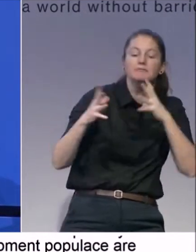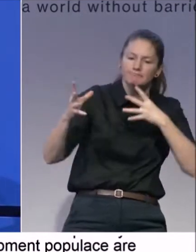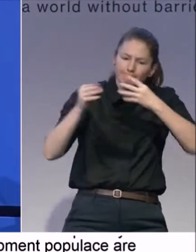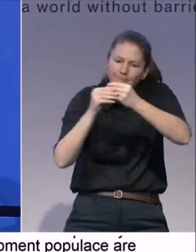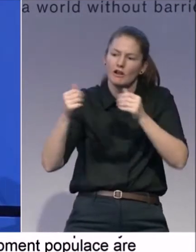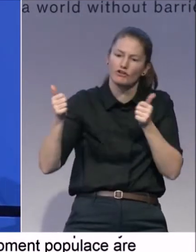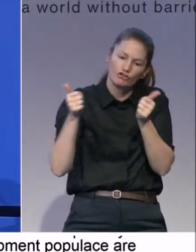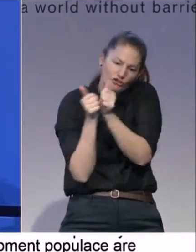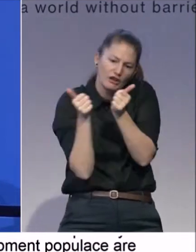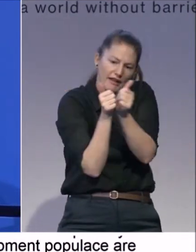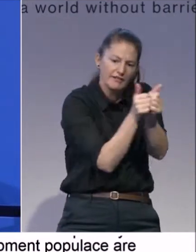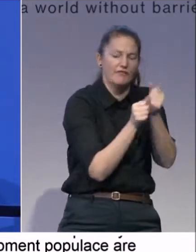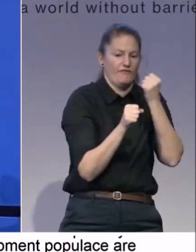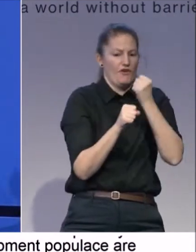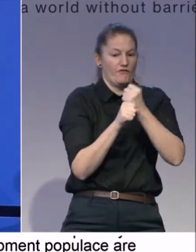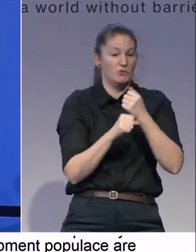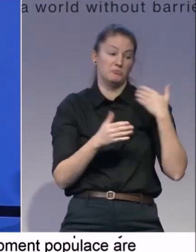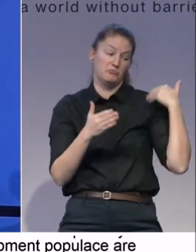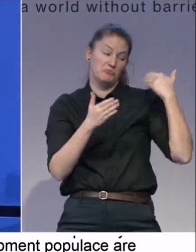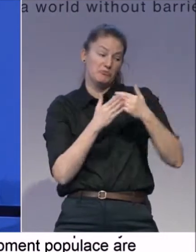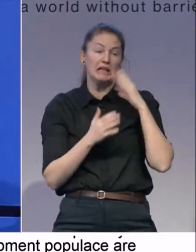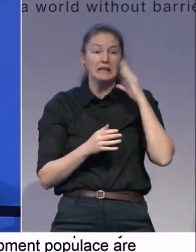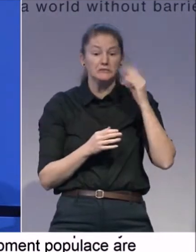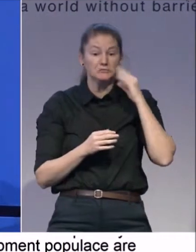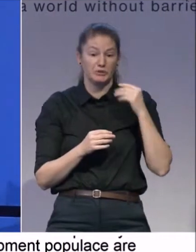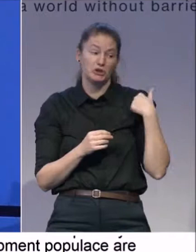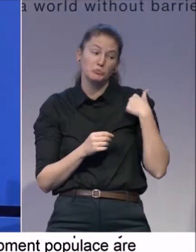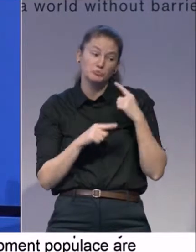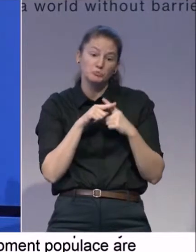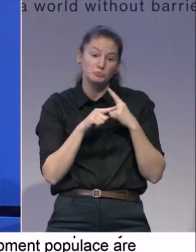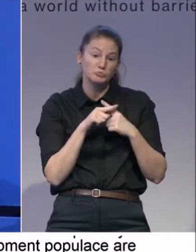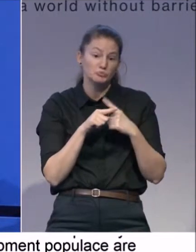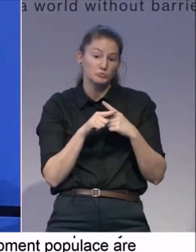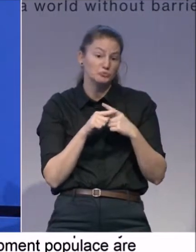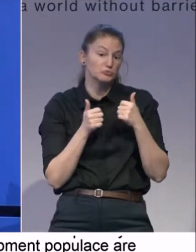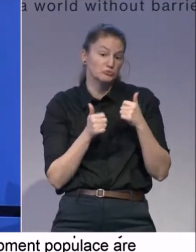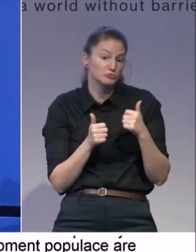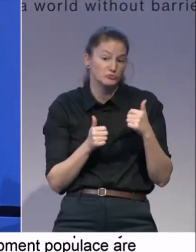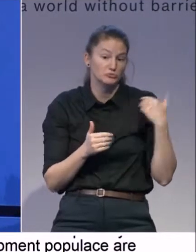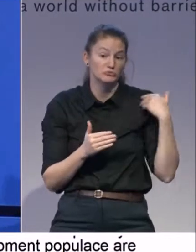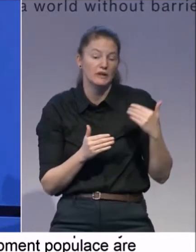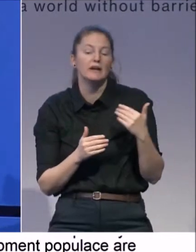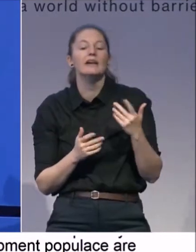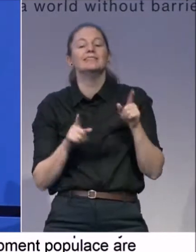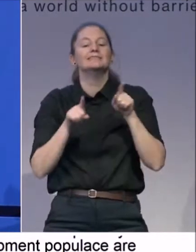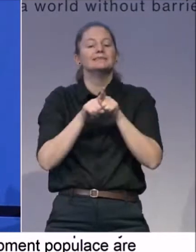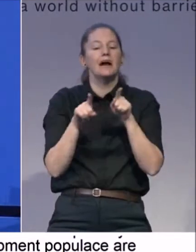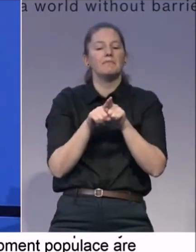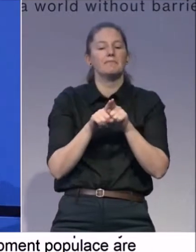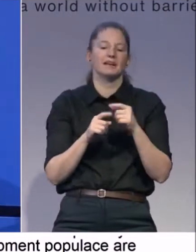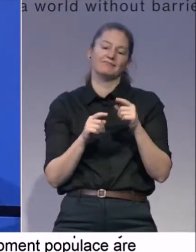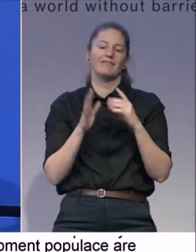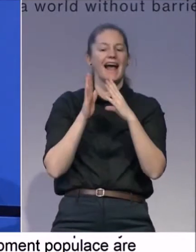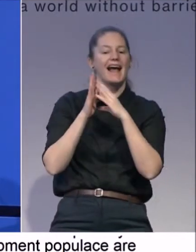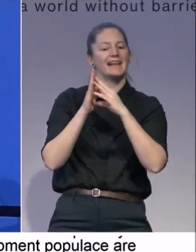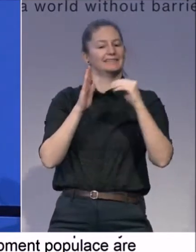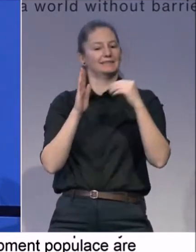to, as much as possible, showcase what is possible